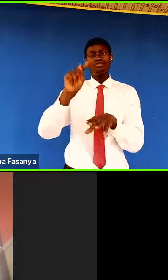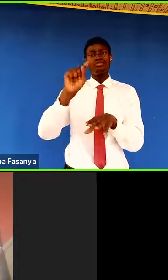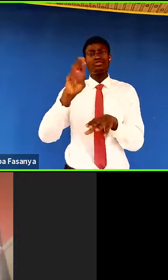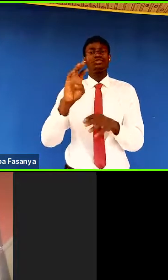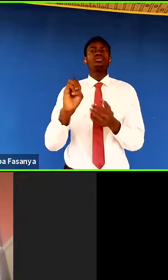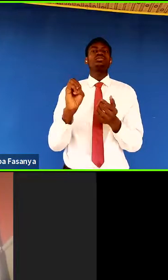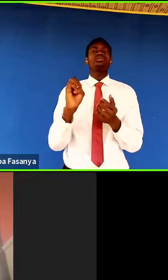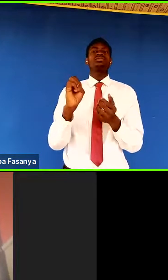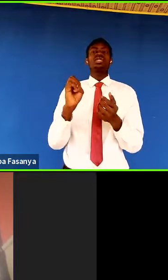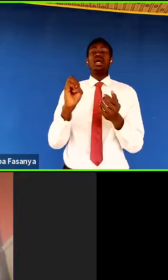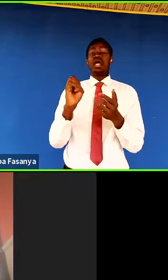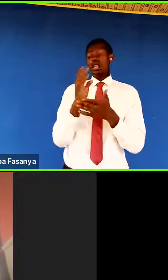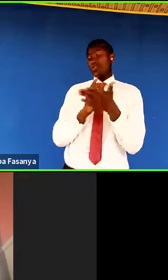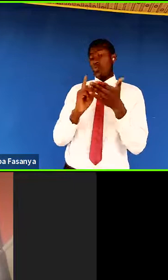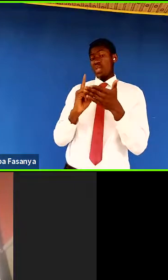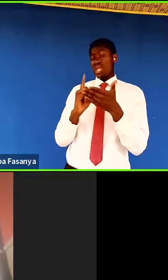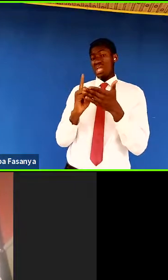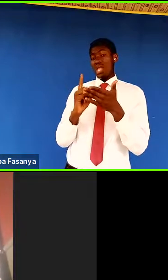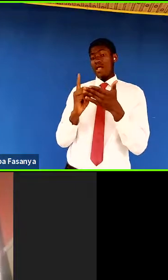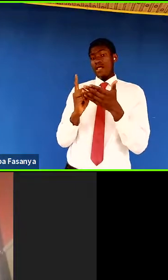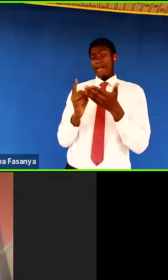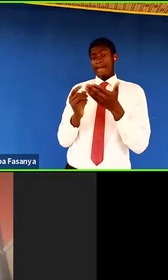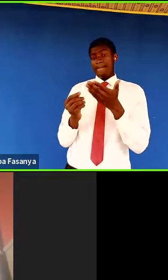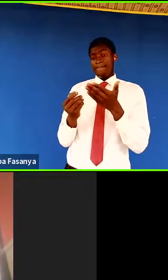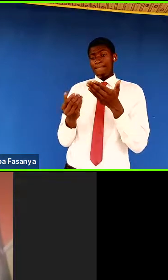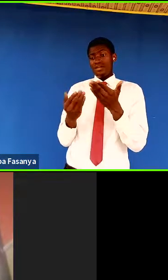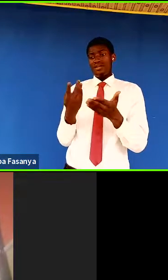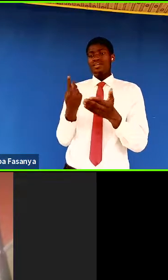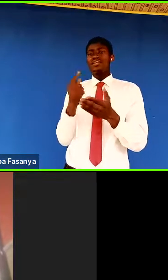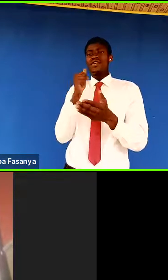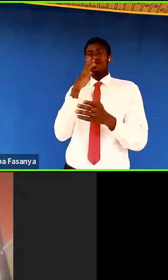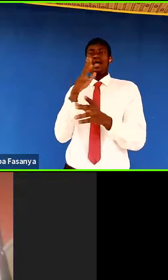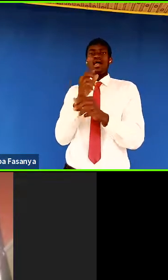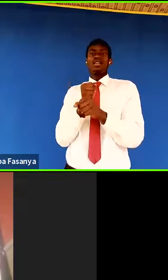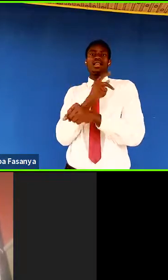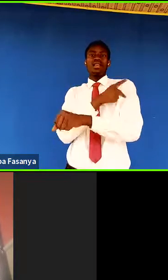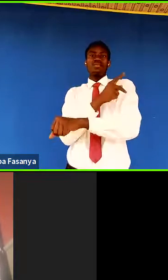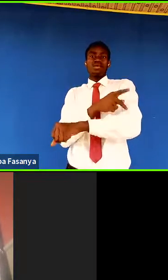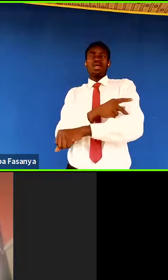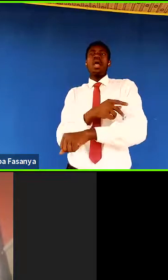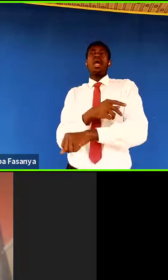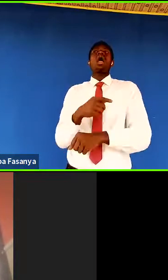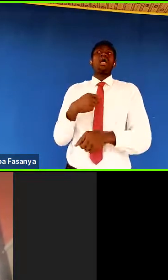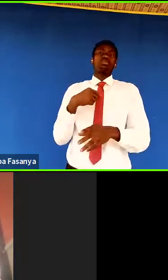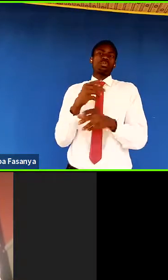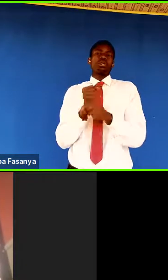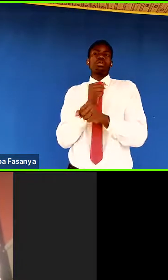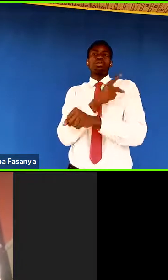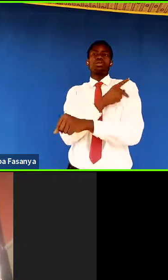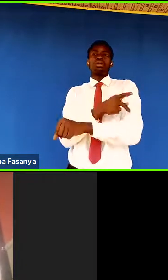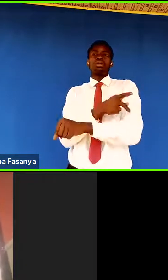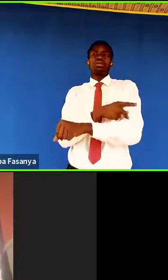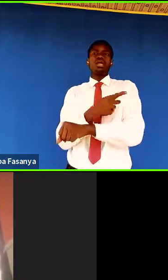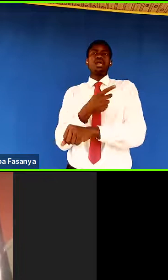somewhere along the line, she gets pregnant. She say, oh, I got pregnant. They said my tubes are blocked. It could just have been that they were not truly blocked. What